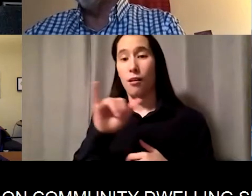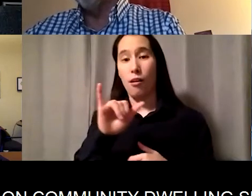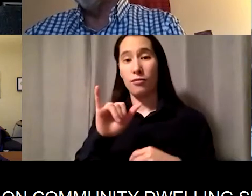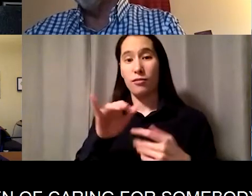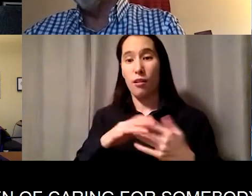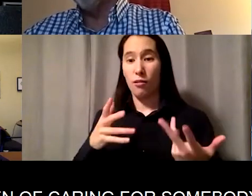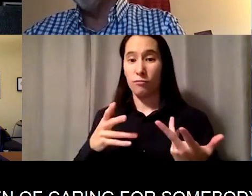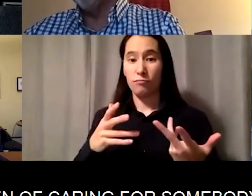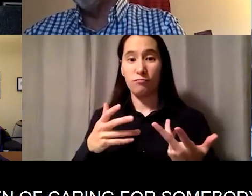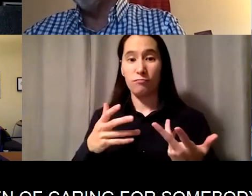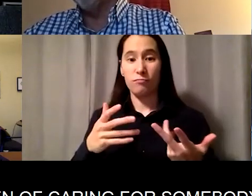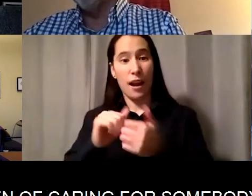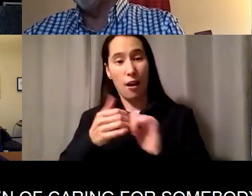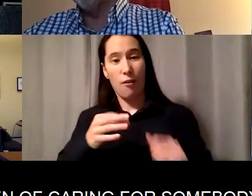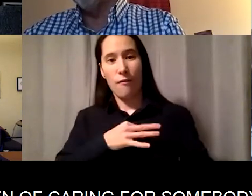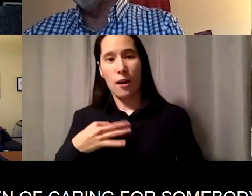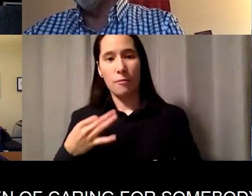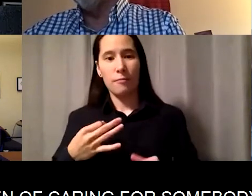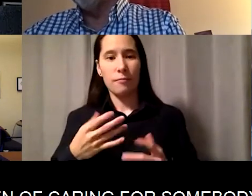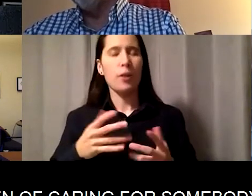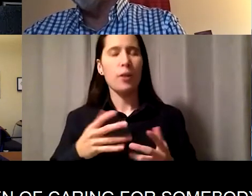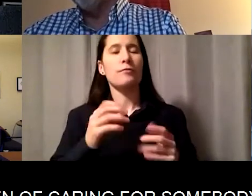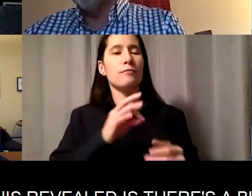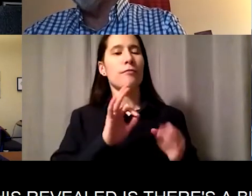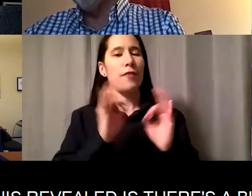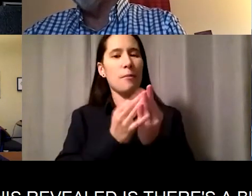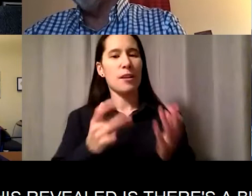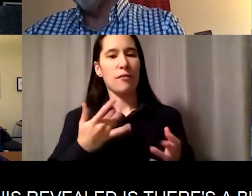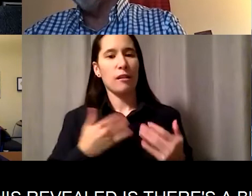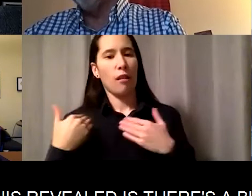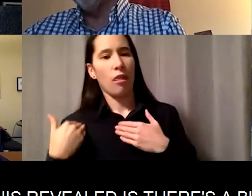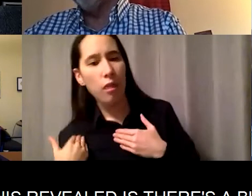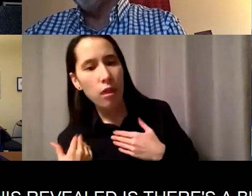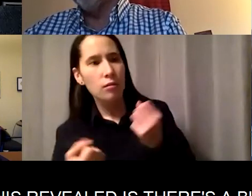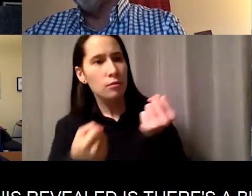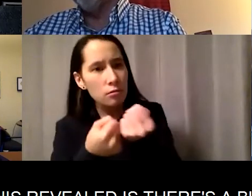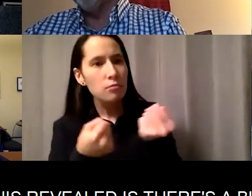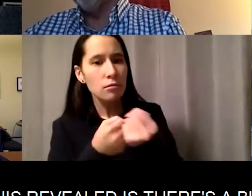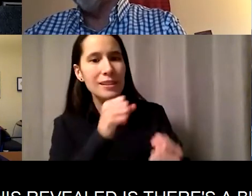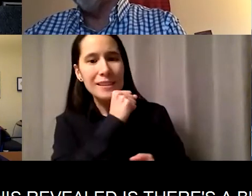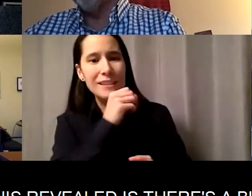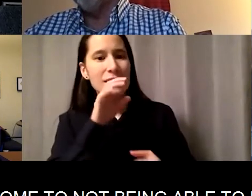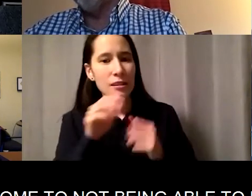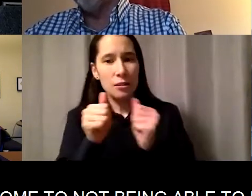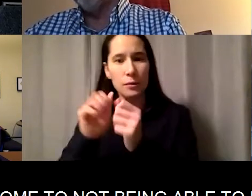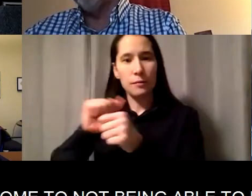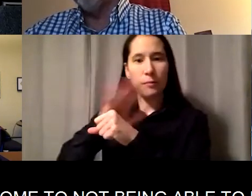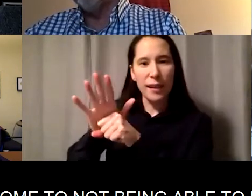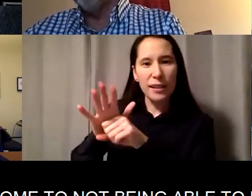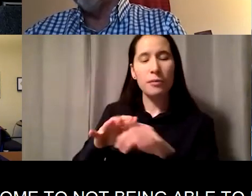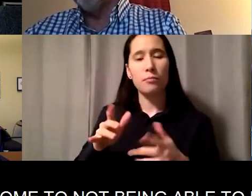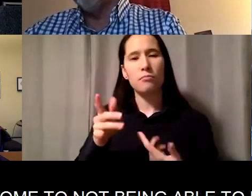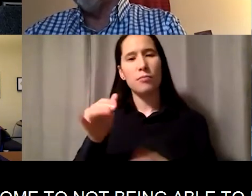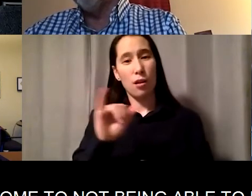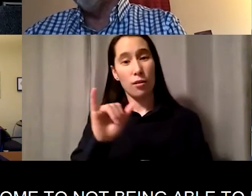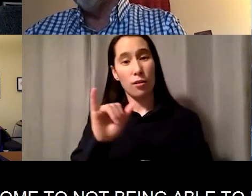of caring for somebody, family. What this revealed is there's a burden for some to not being able